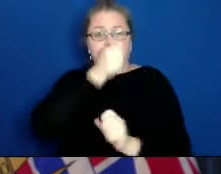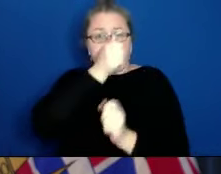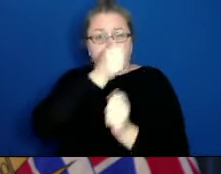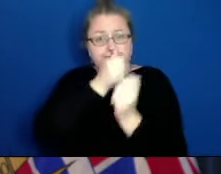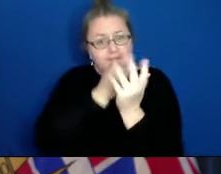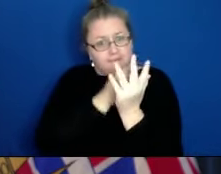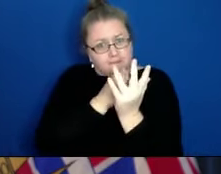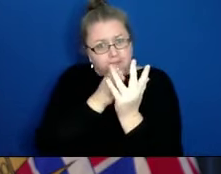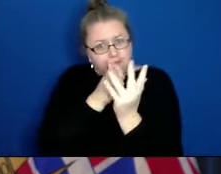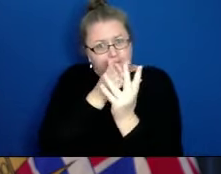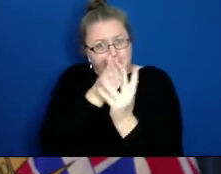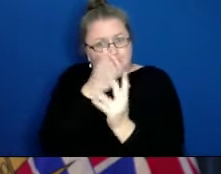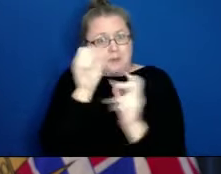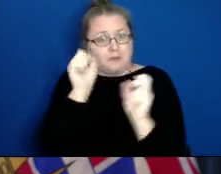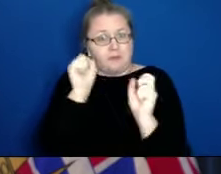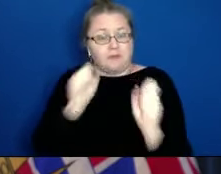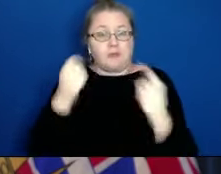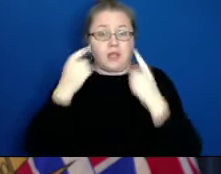action now.